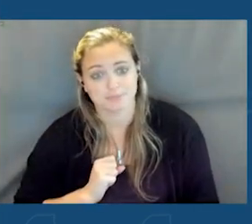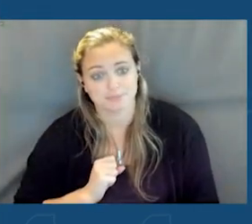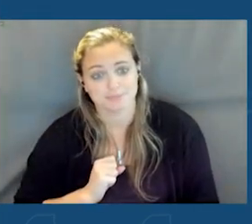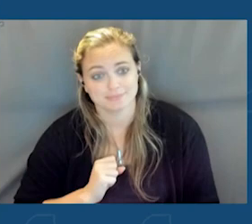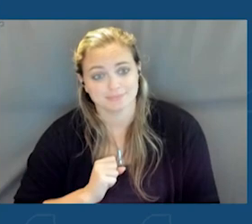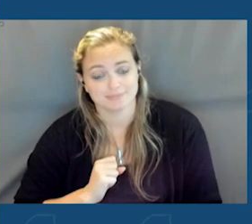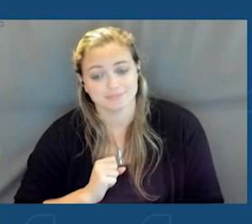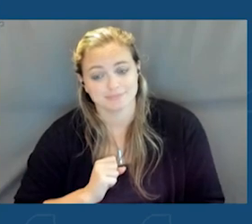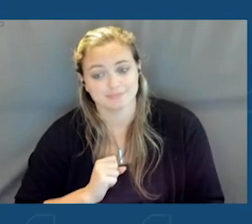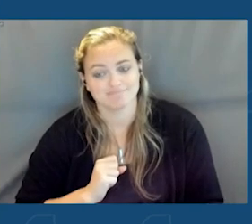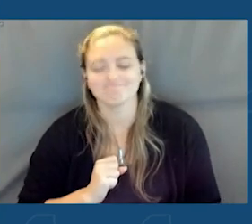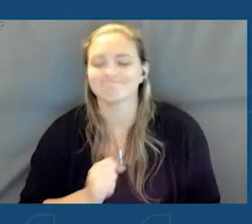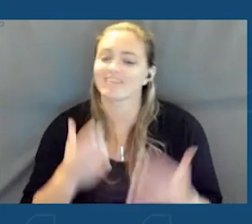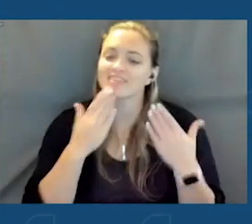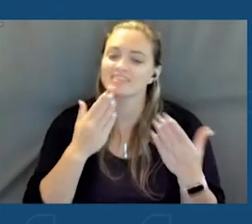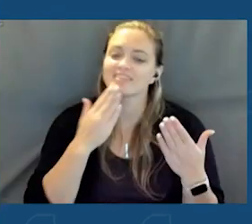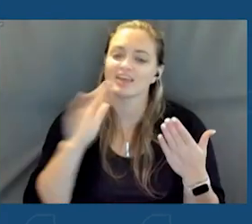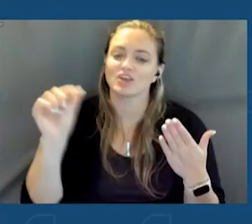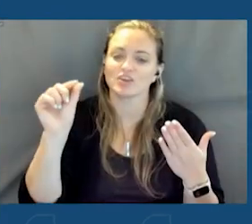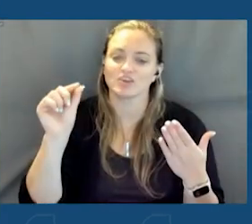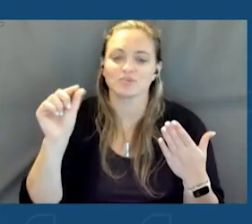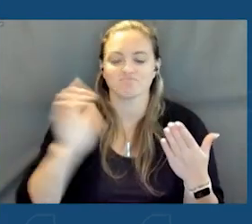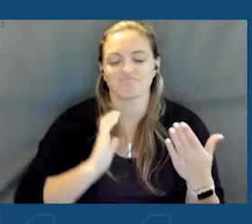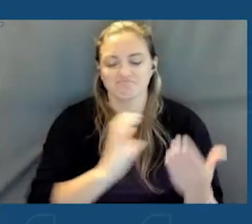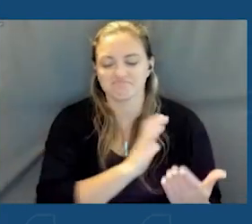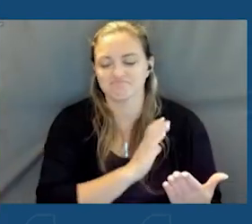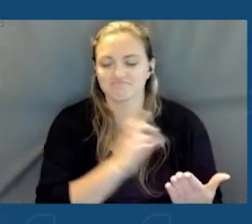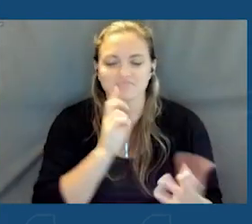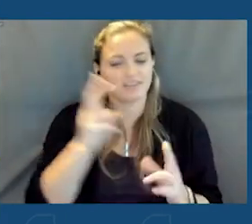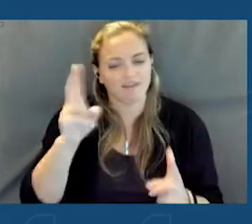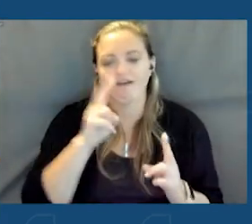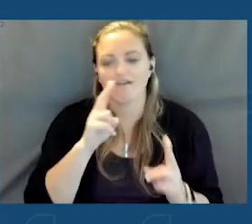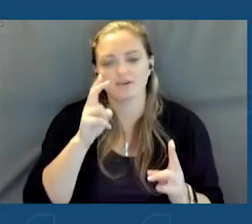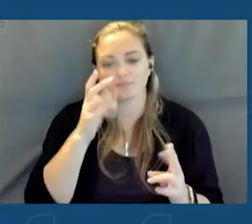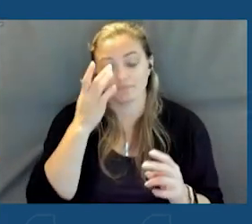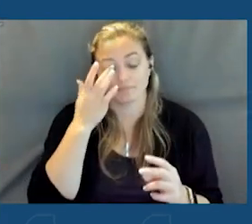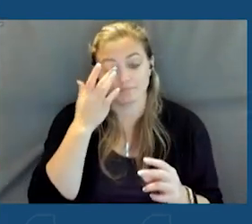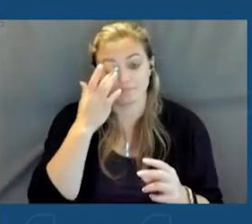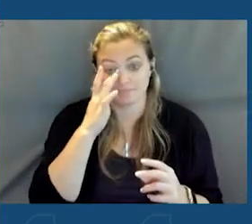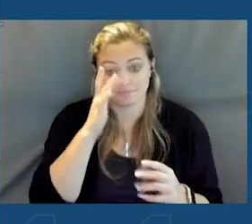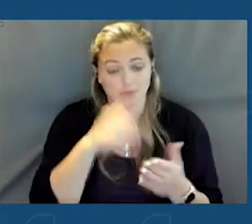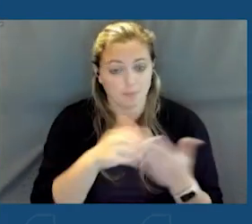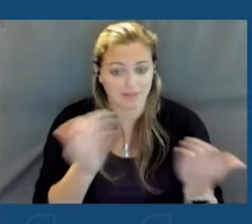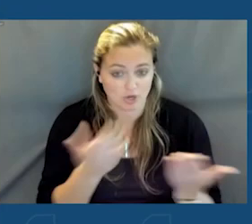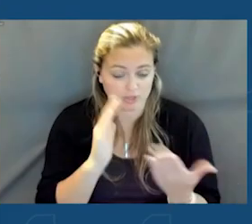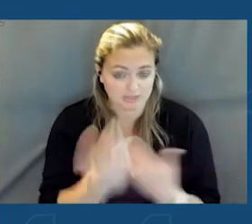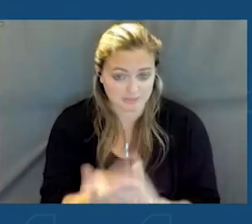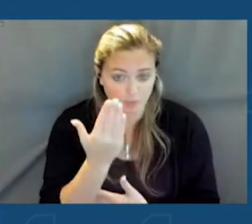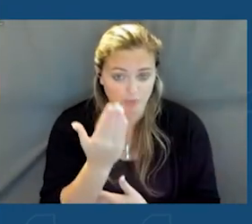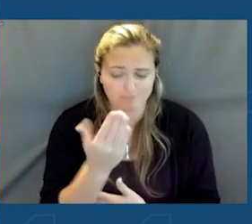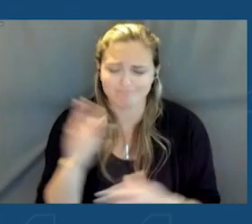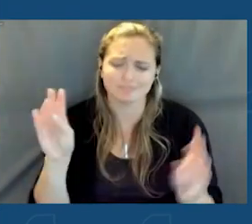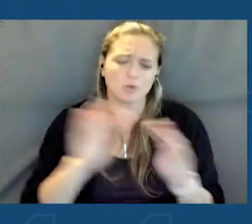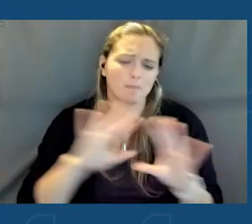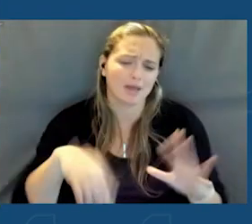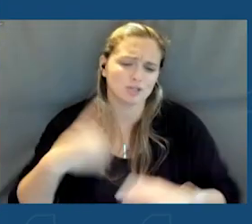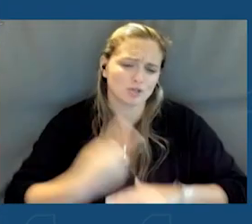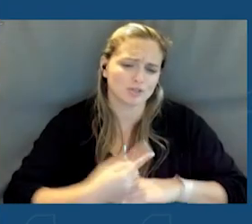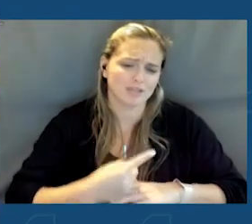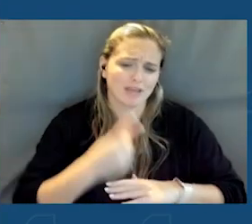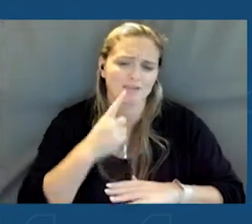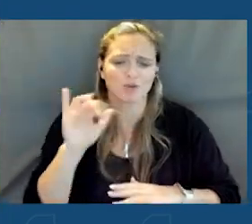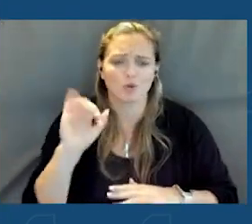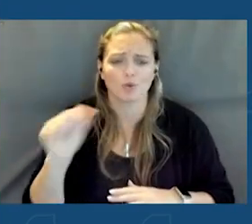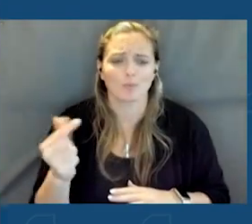But thank you, Congressman. It's truly an honor to be here this morning. What a magical day for the borough of